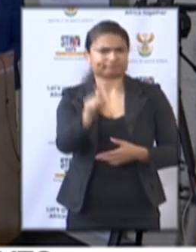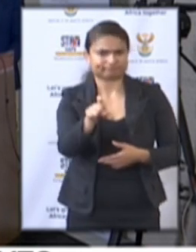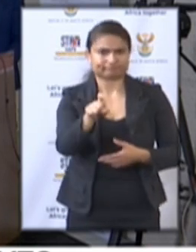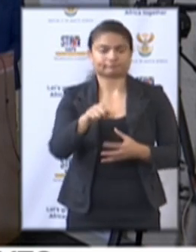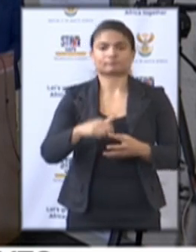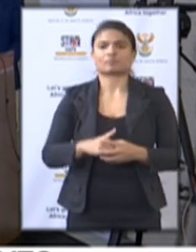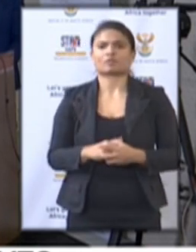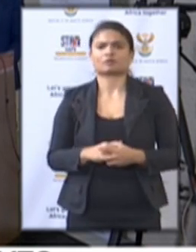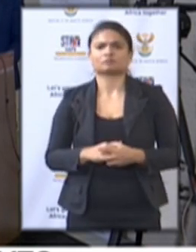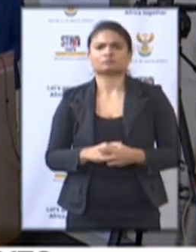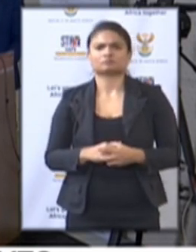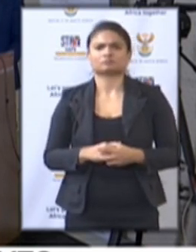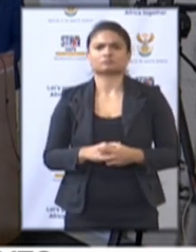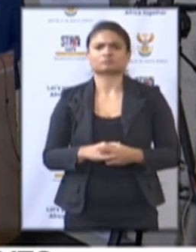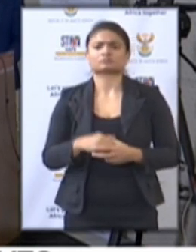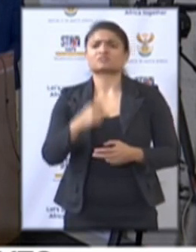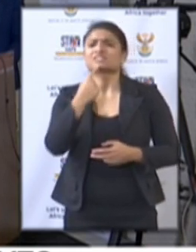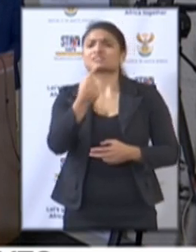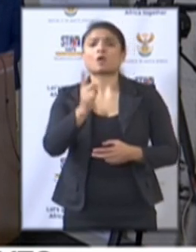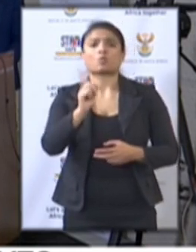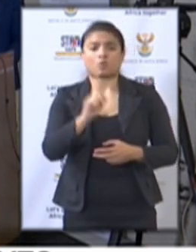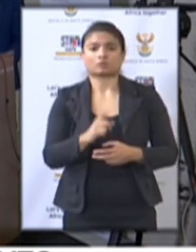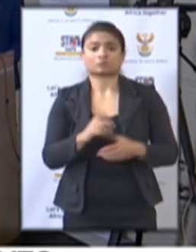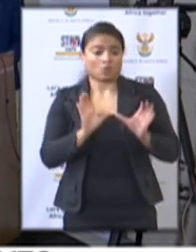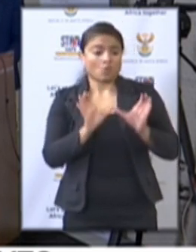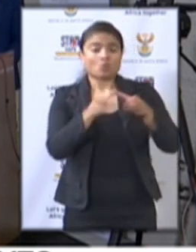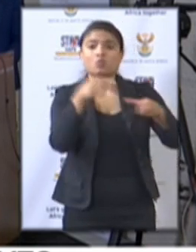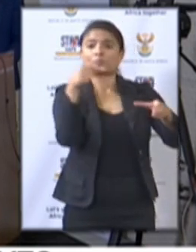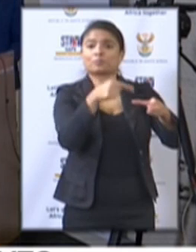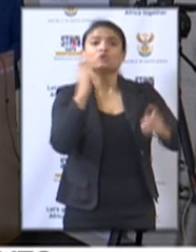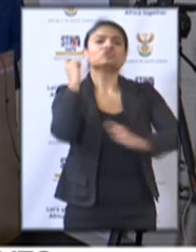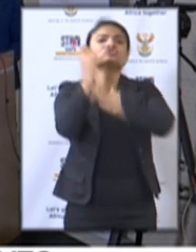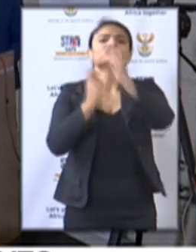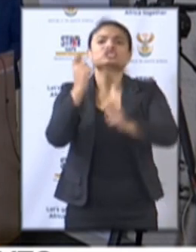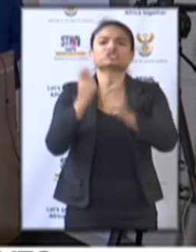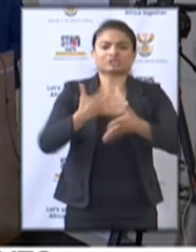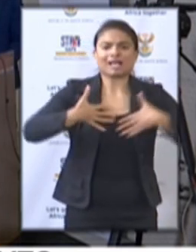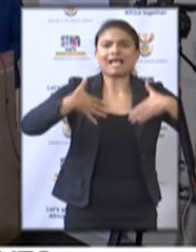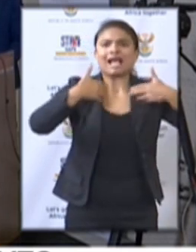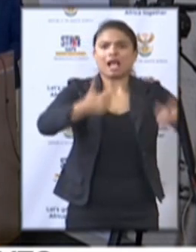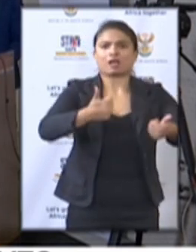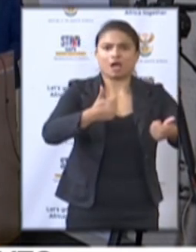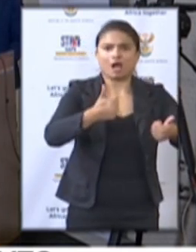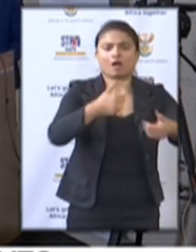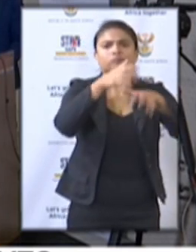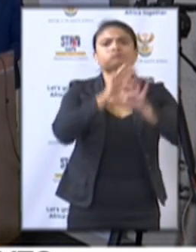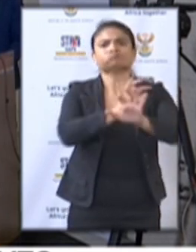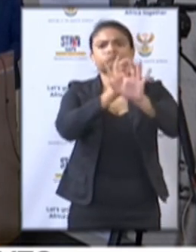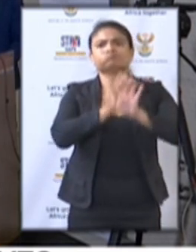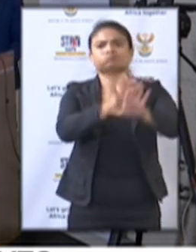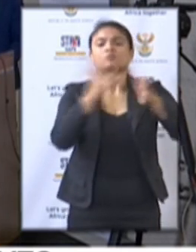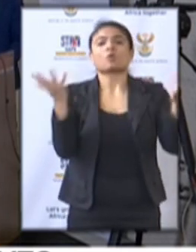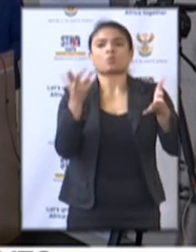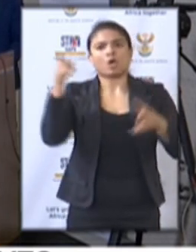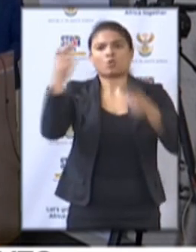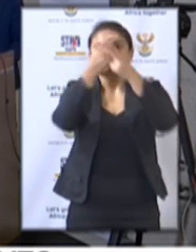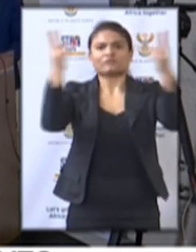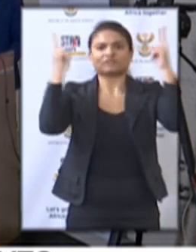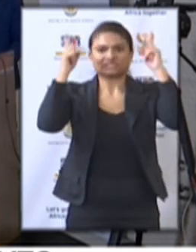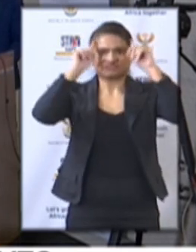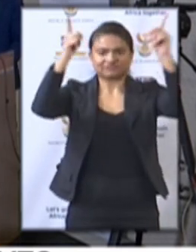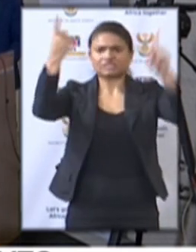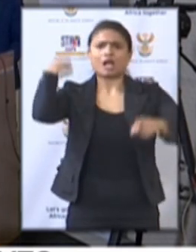She says, a group of traditional healers protested outside vets last week against the vaccine